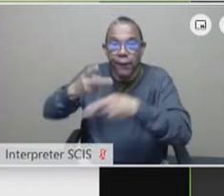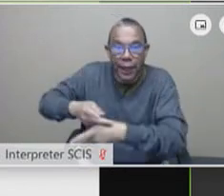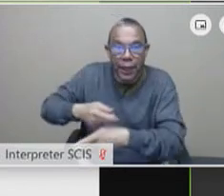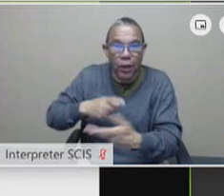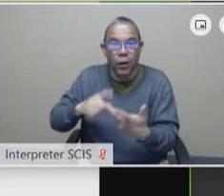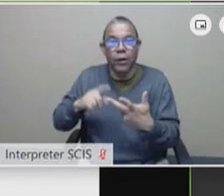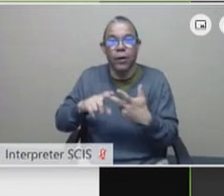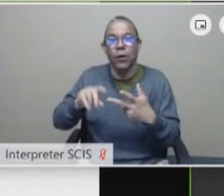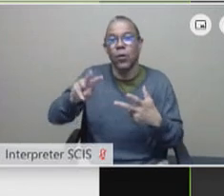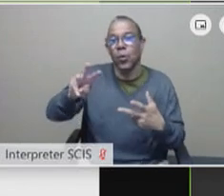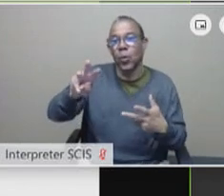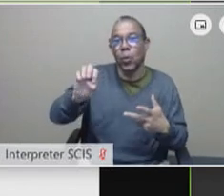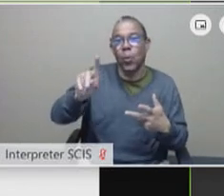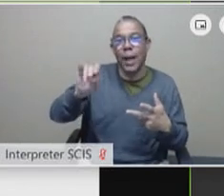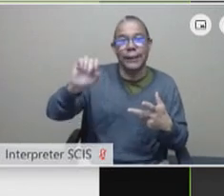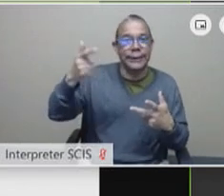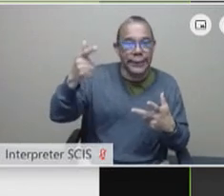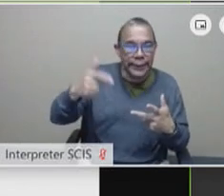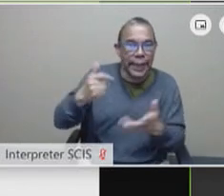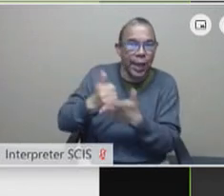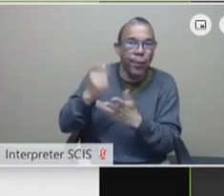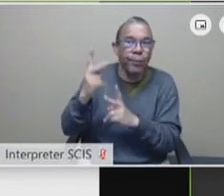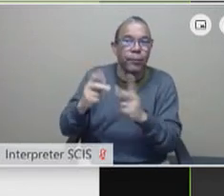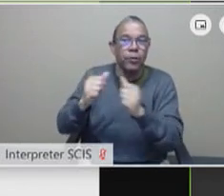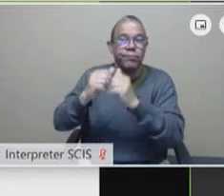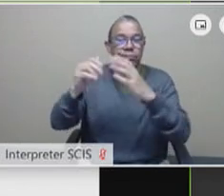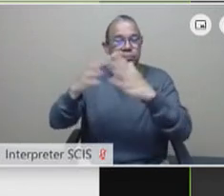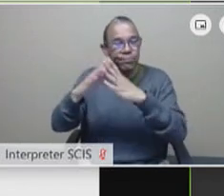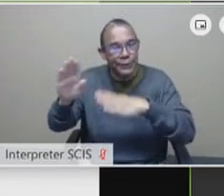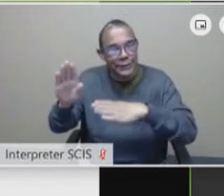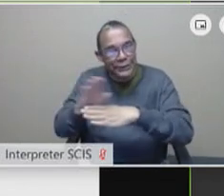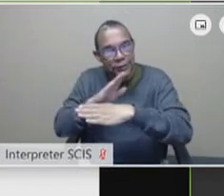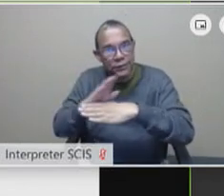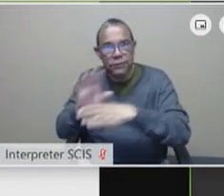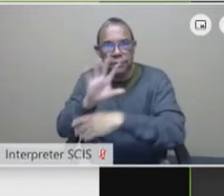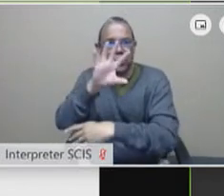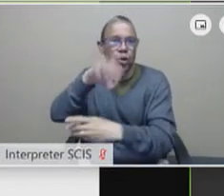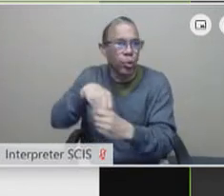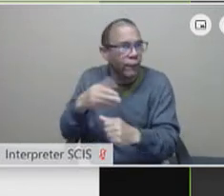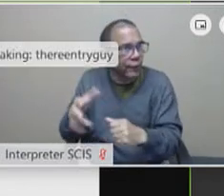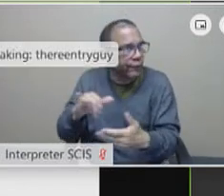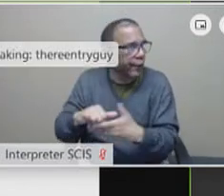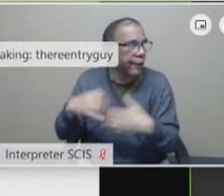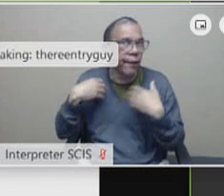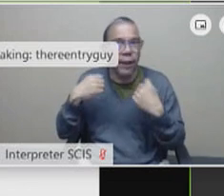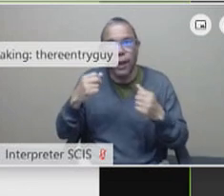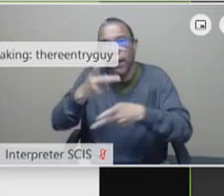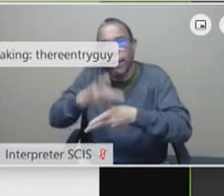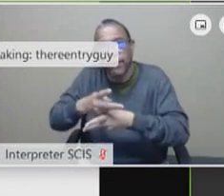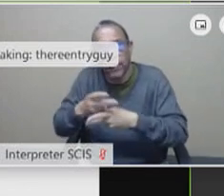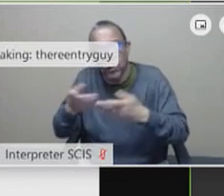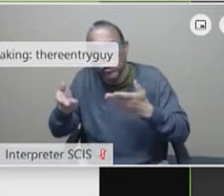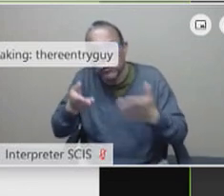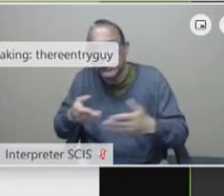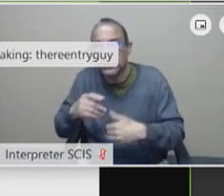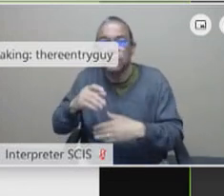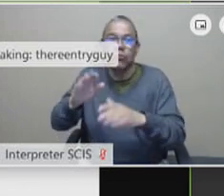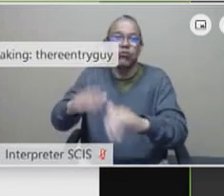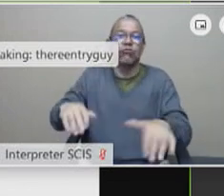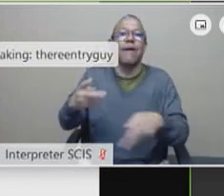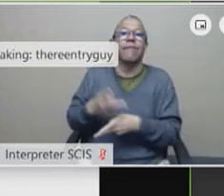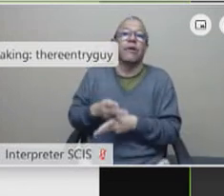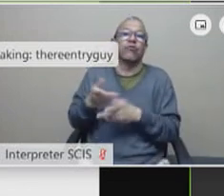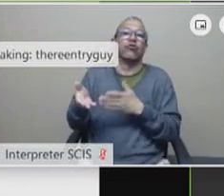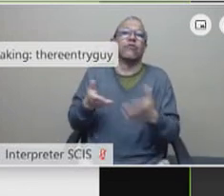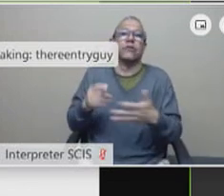people form businesses, which included healthcare services, child care services, and so